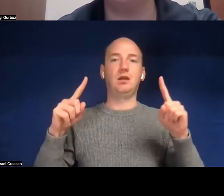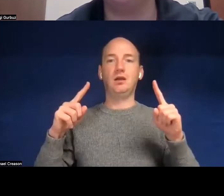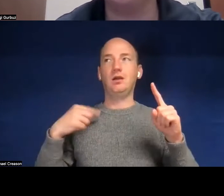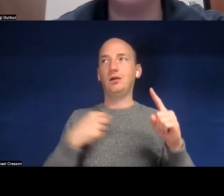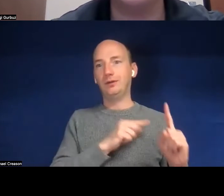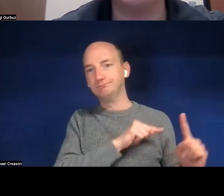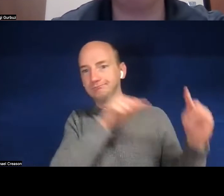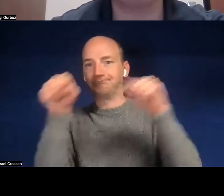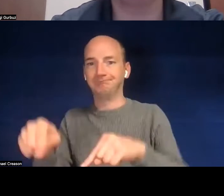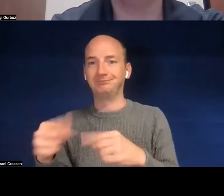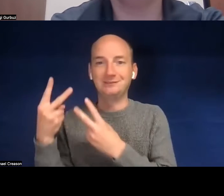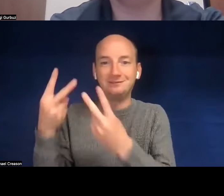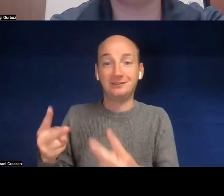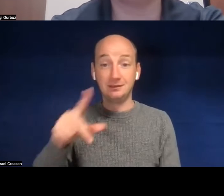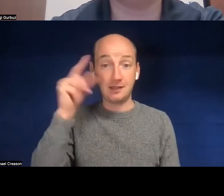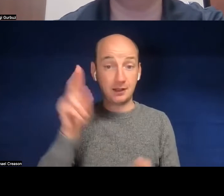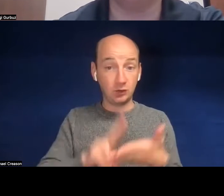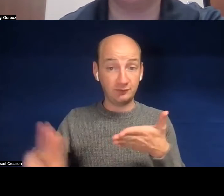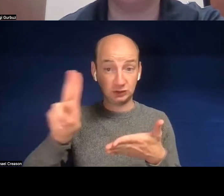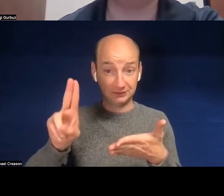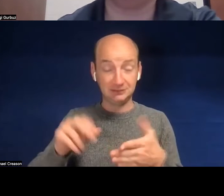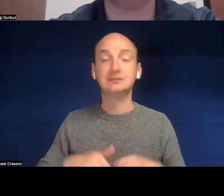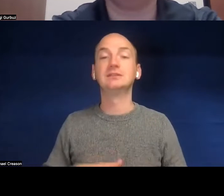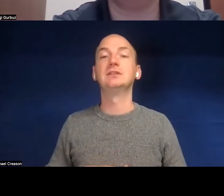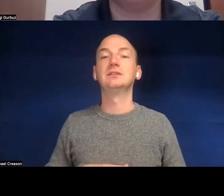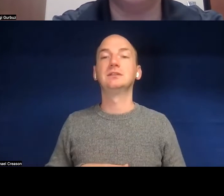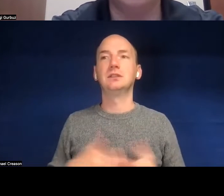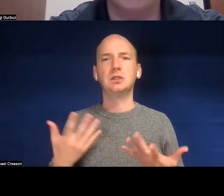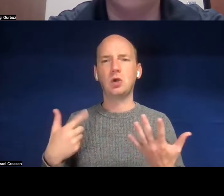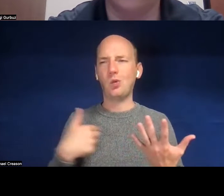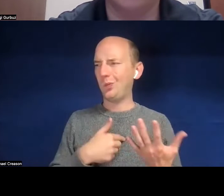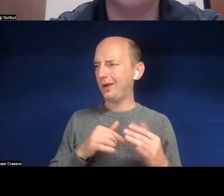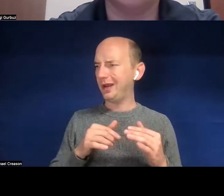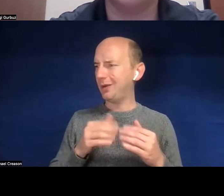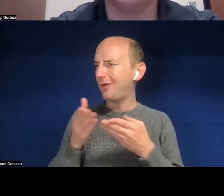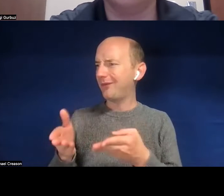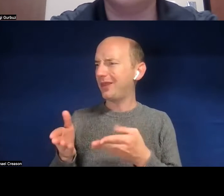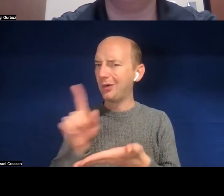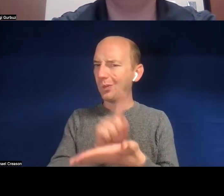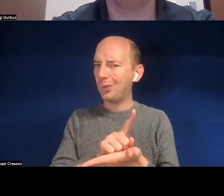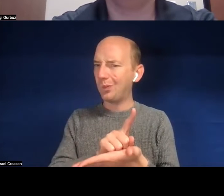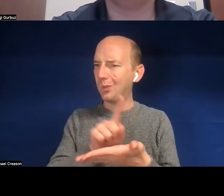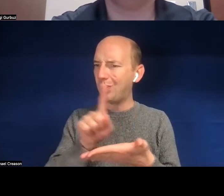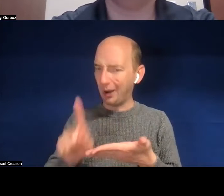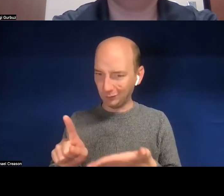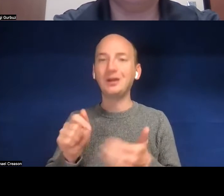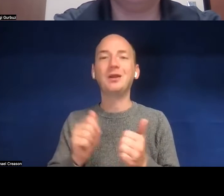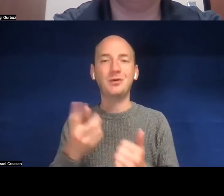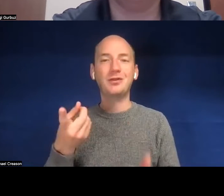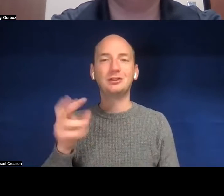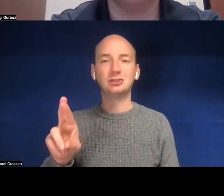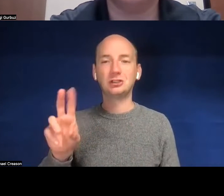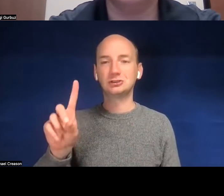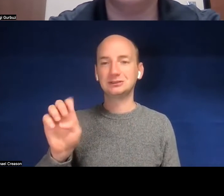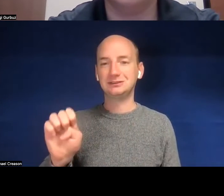Gallaudet University for the first time on an extended basis. We spent a week working with Dr. Dahan,